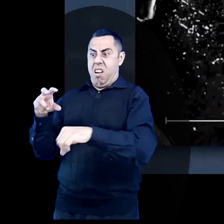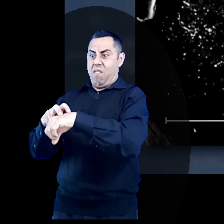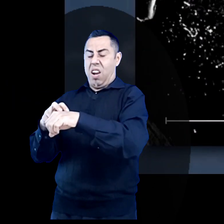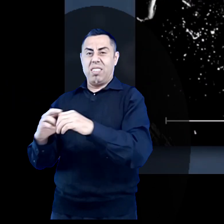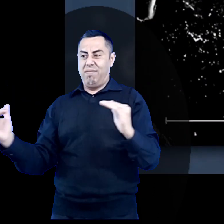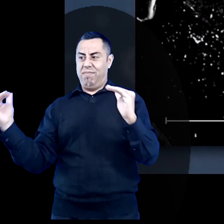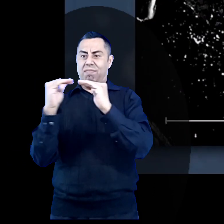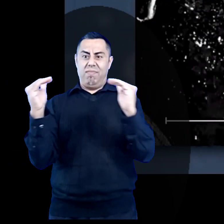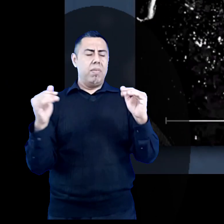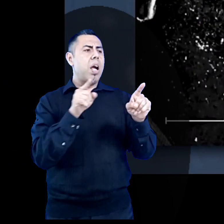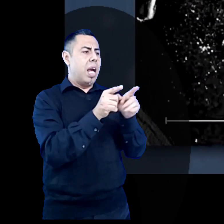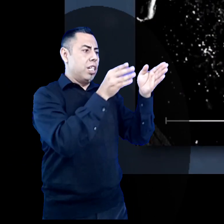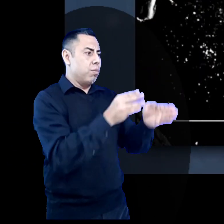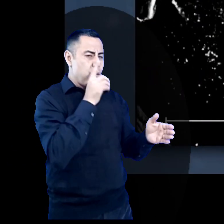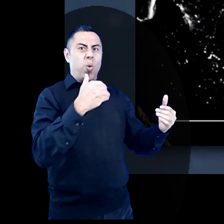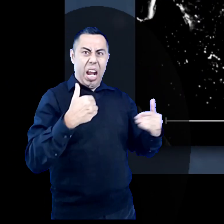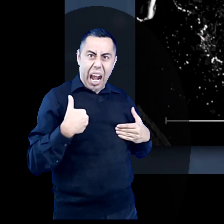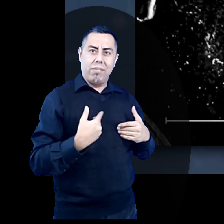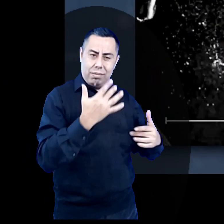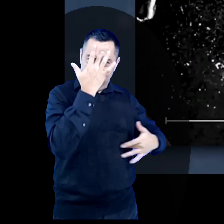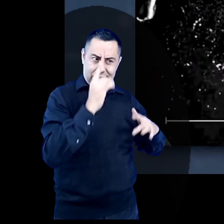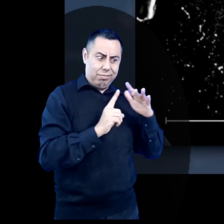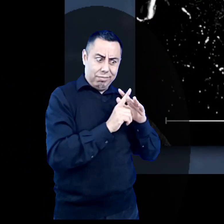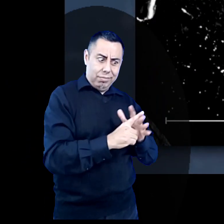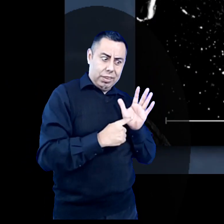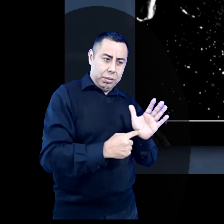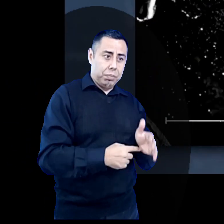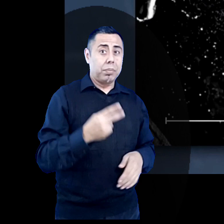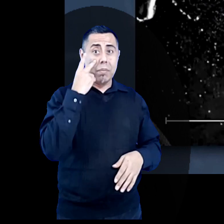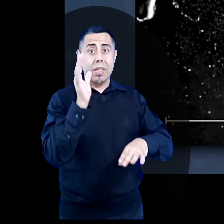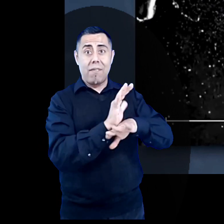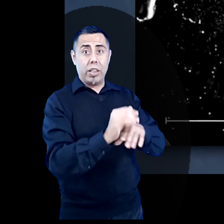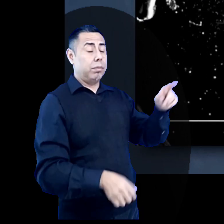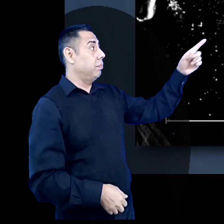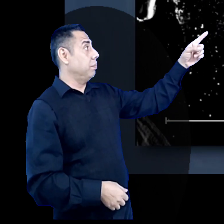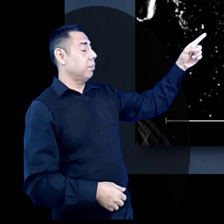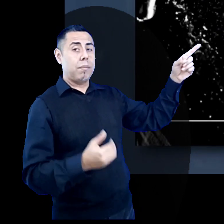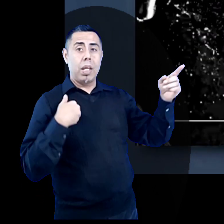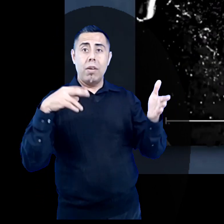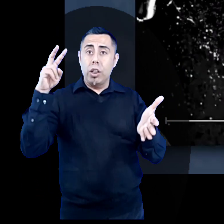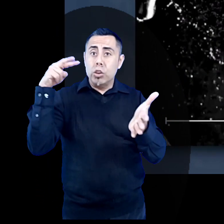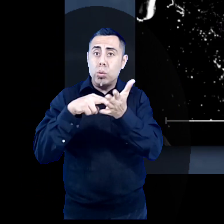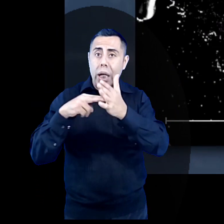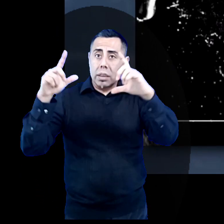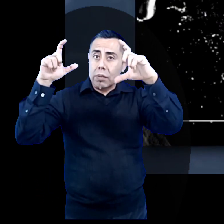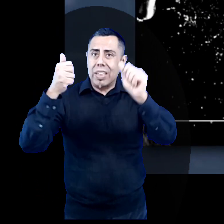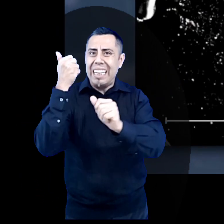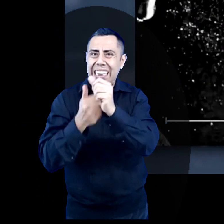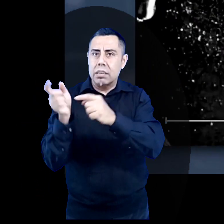symptoms. This video was taken at 2,000 frames a second from a healthy